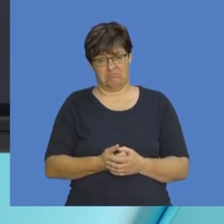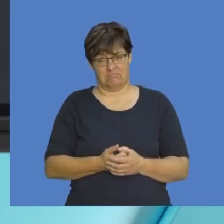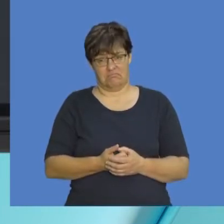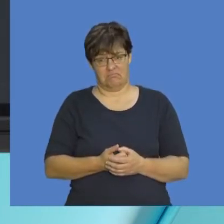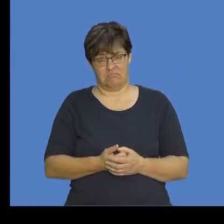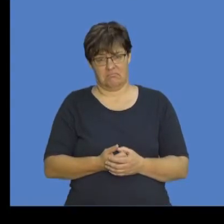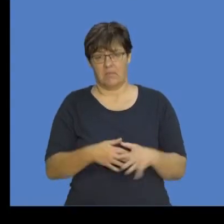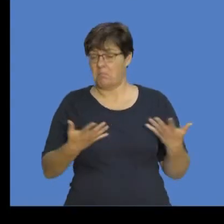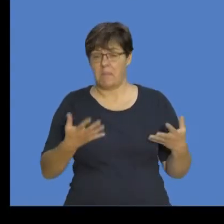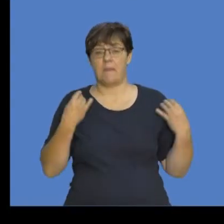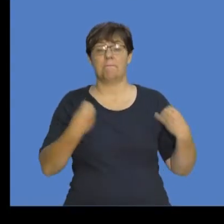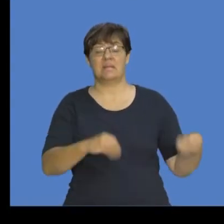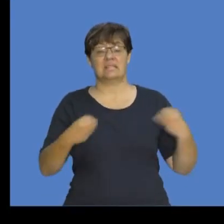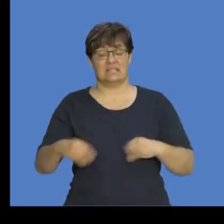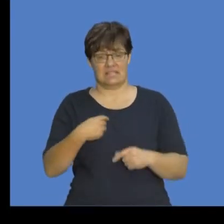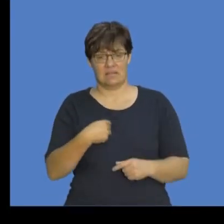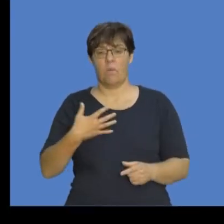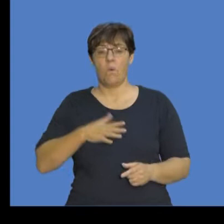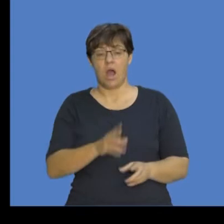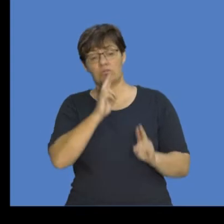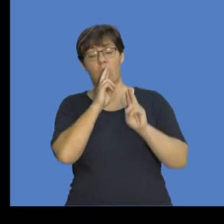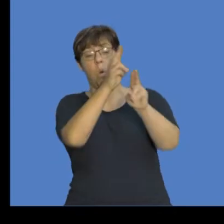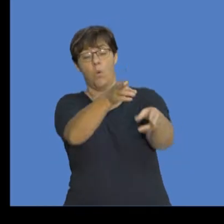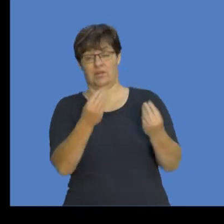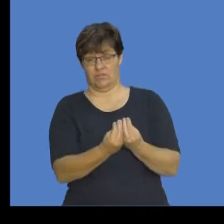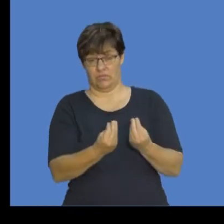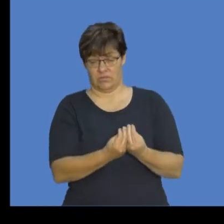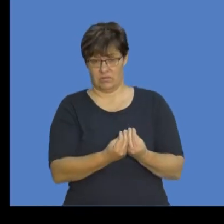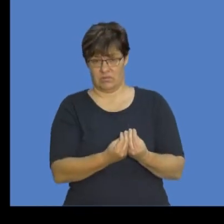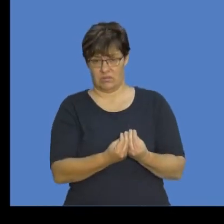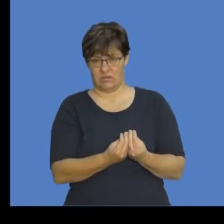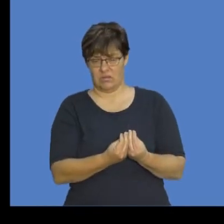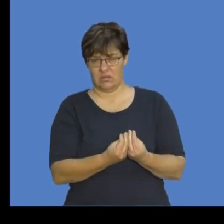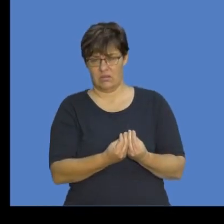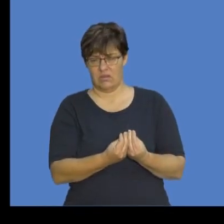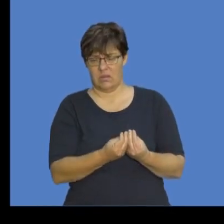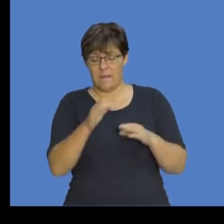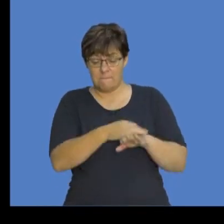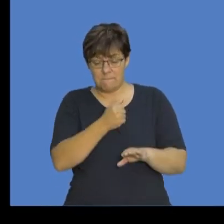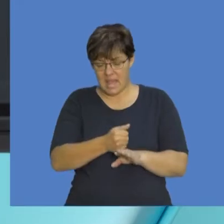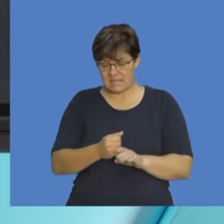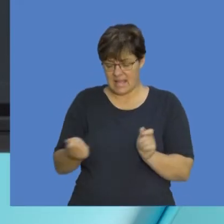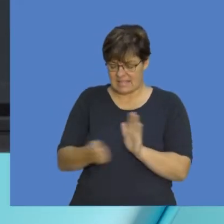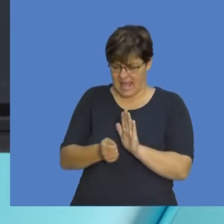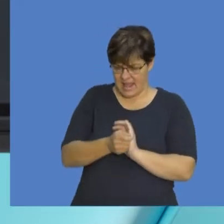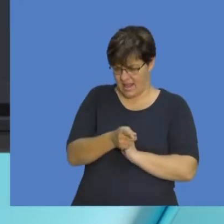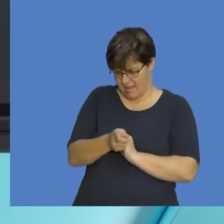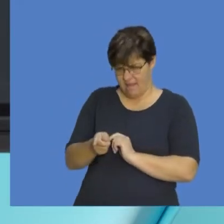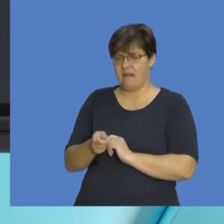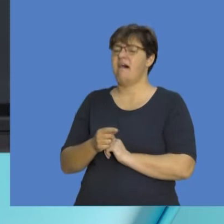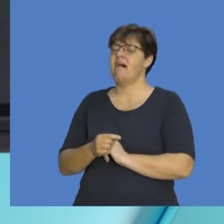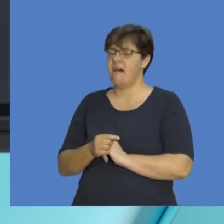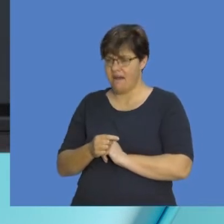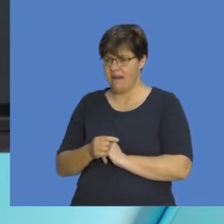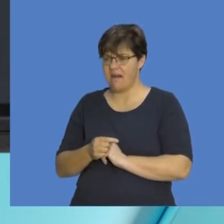If I have a business and I want to order stock, based on my sales, I